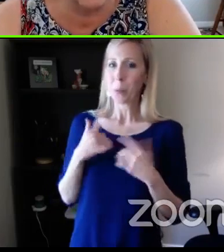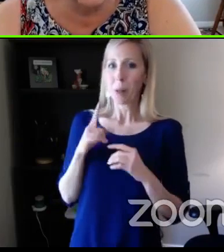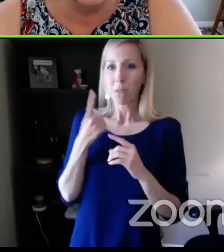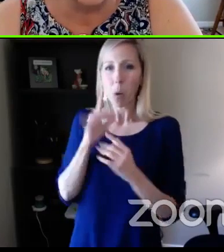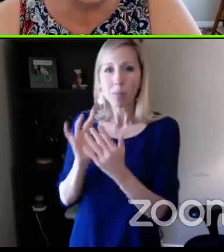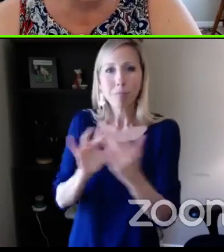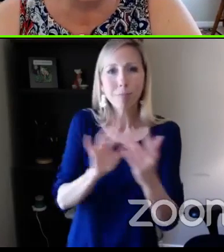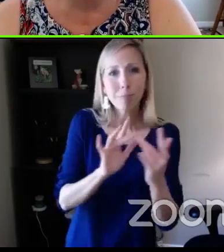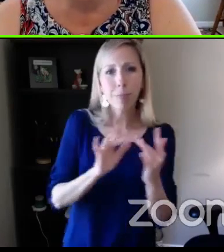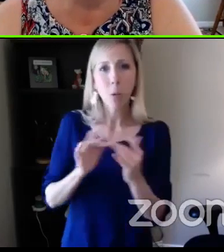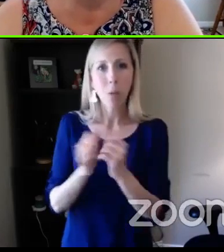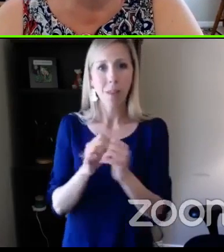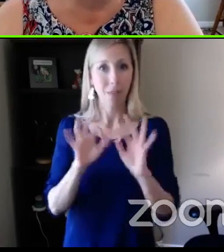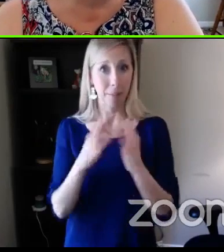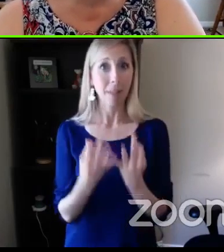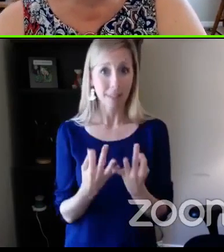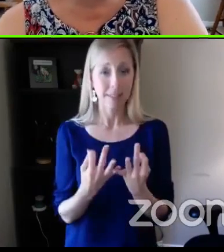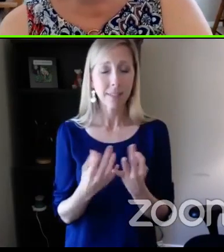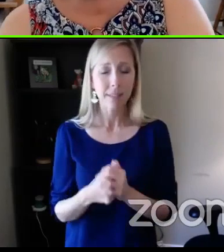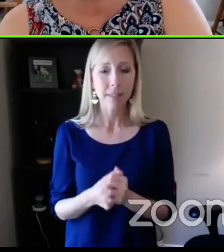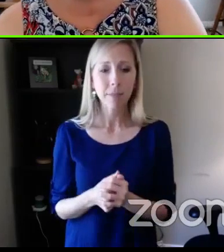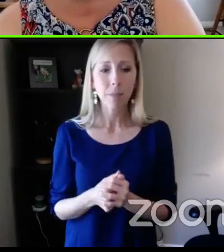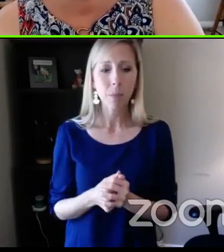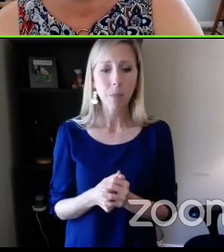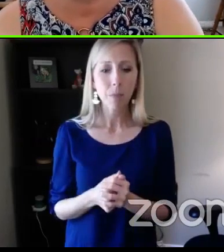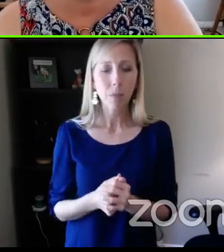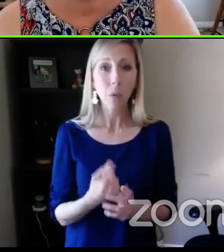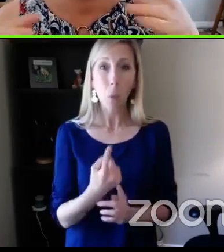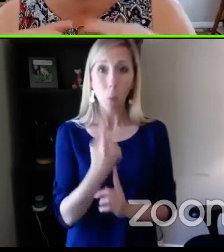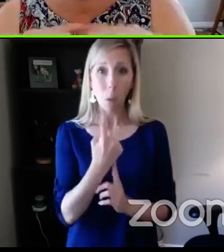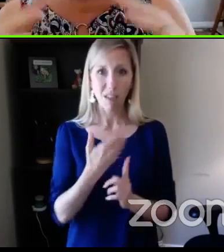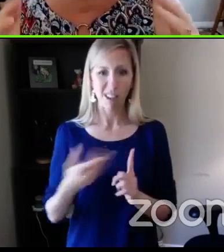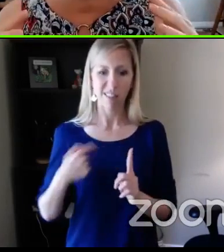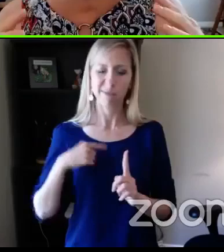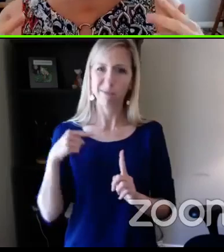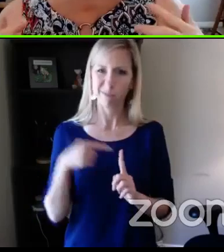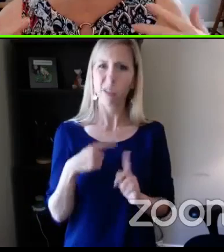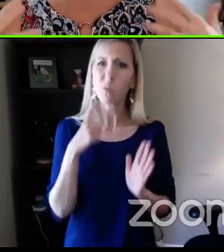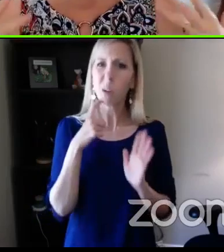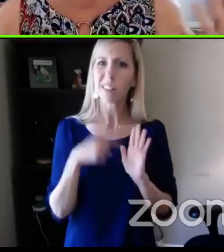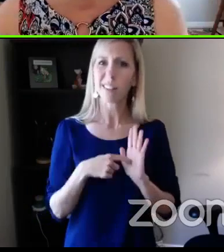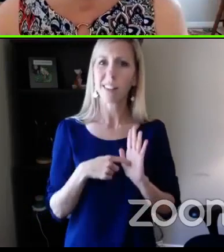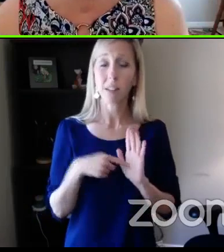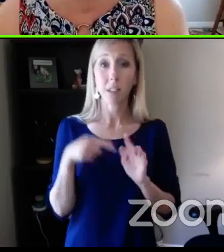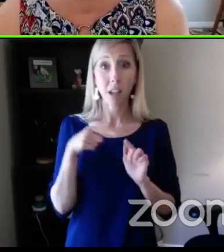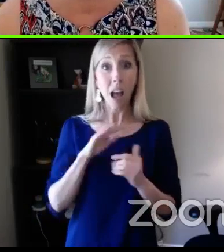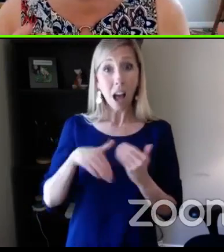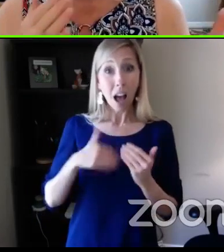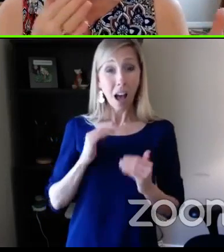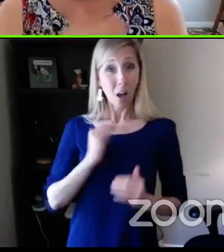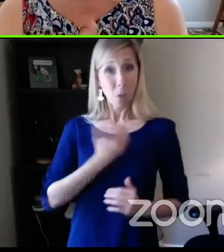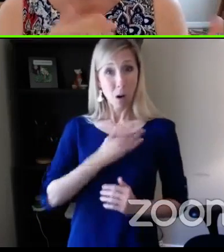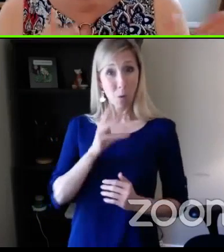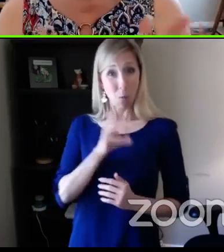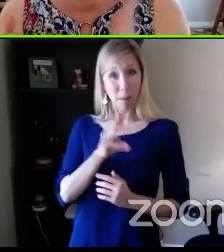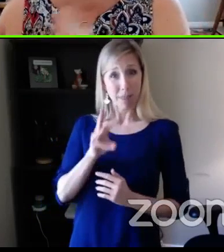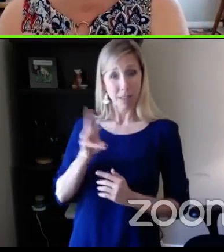families. I think one of the things to recognize is that our website has a lot of information.